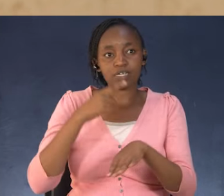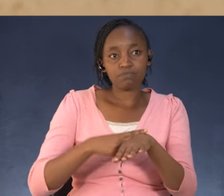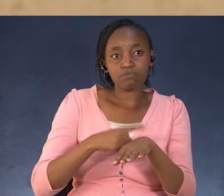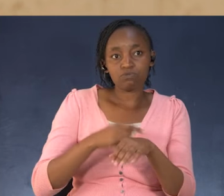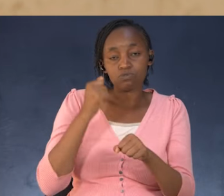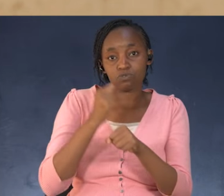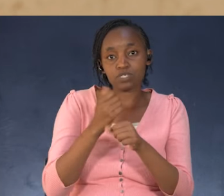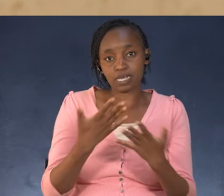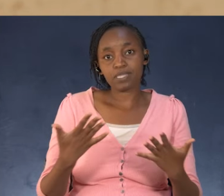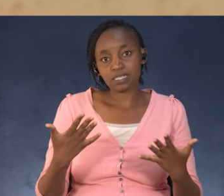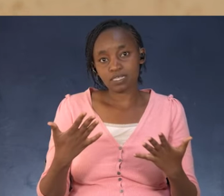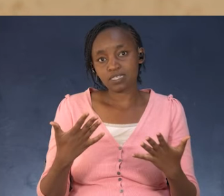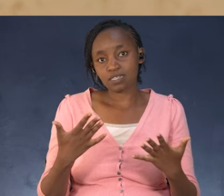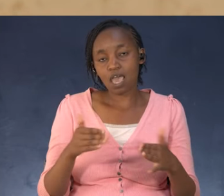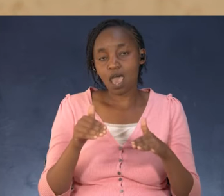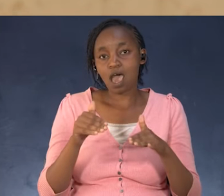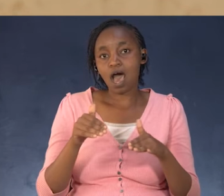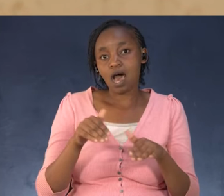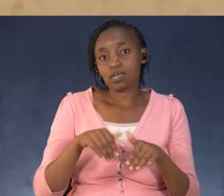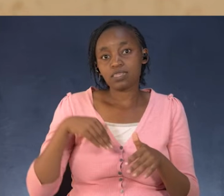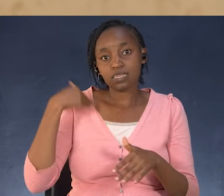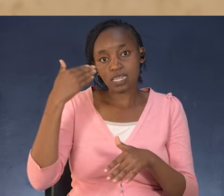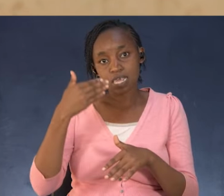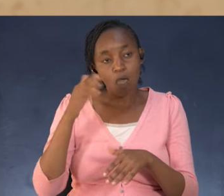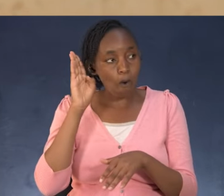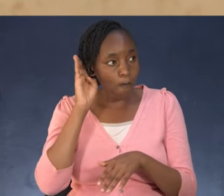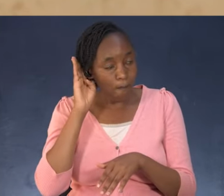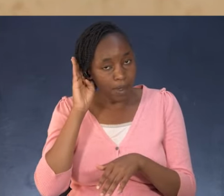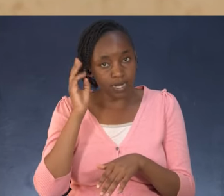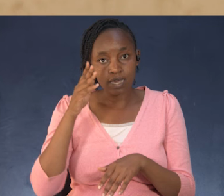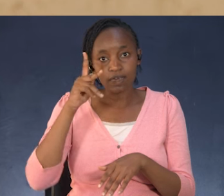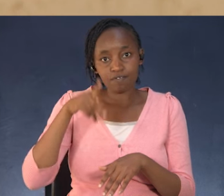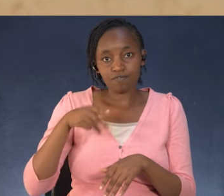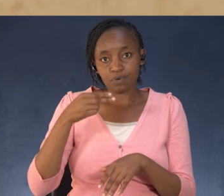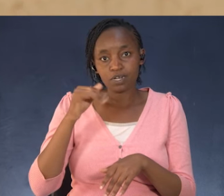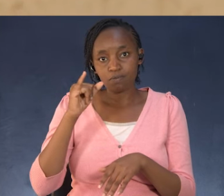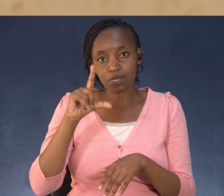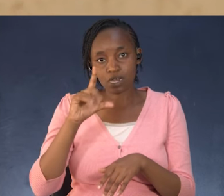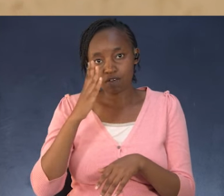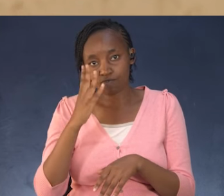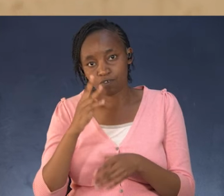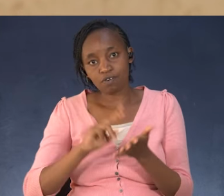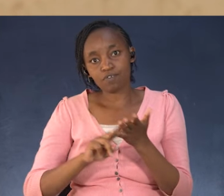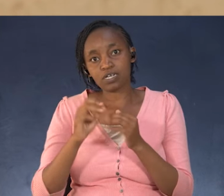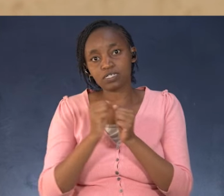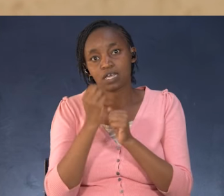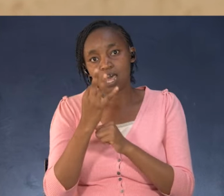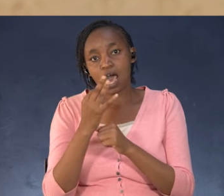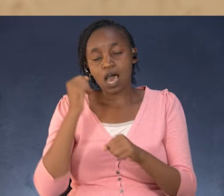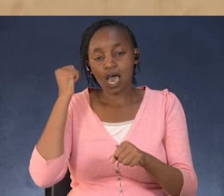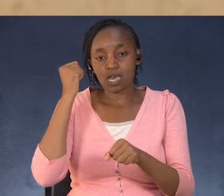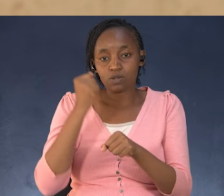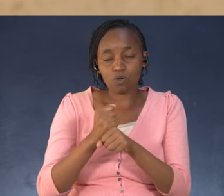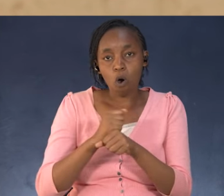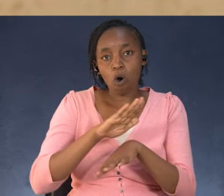But every time God told them to do something, they went ahead and do it. Philippians 4:13 says, I can